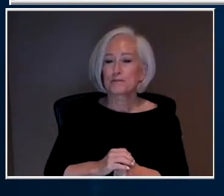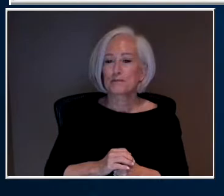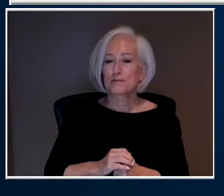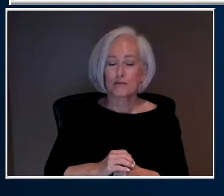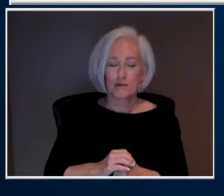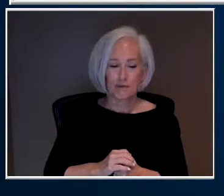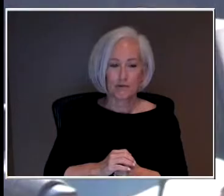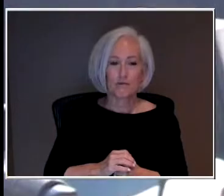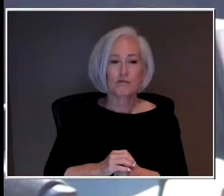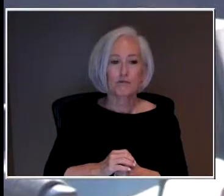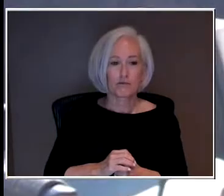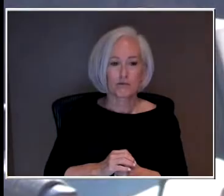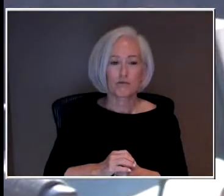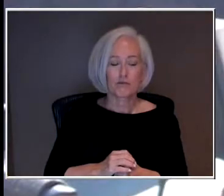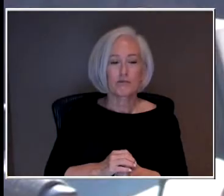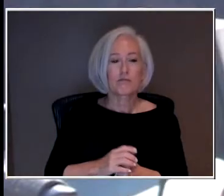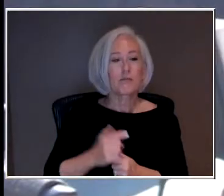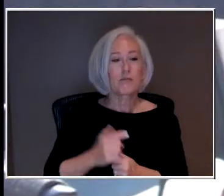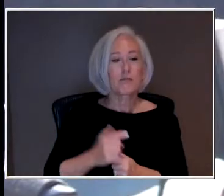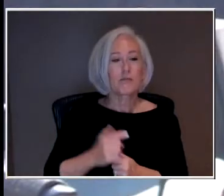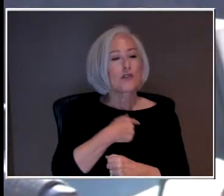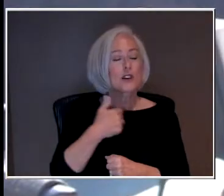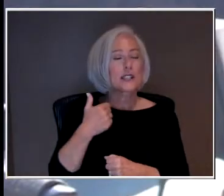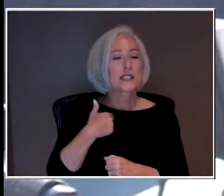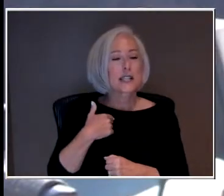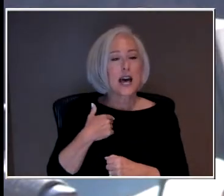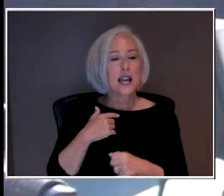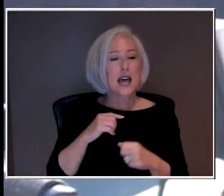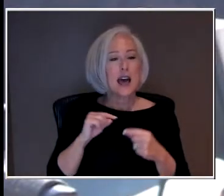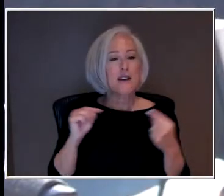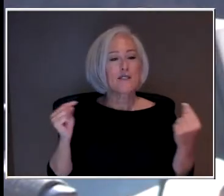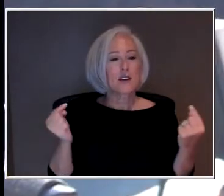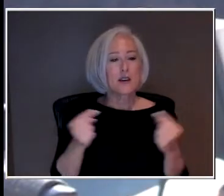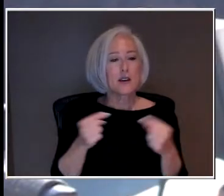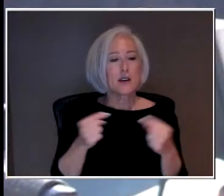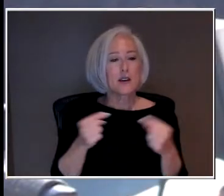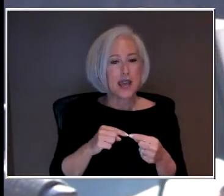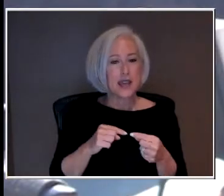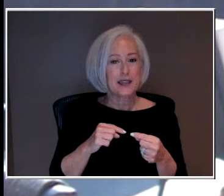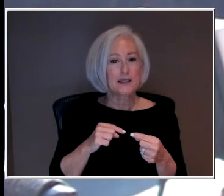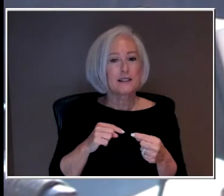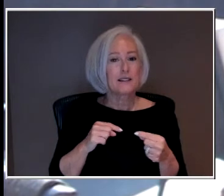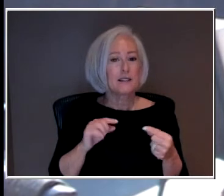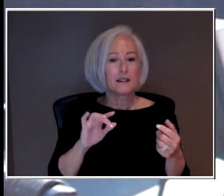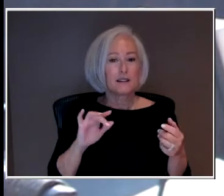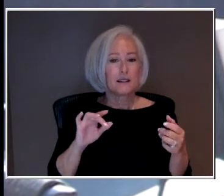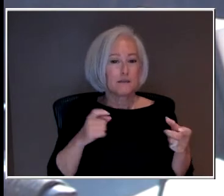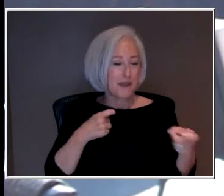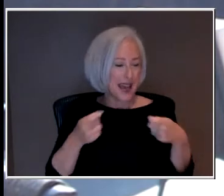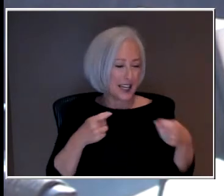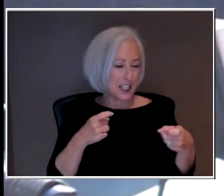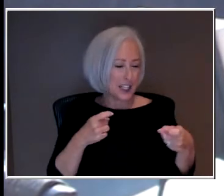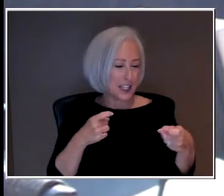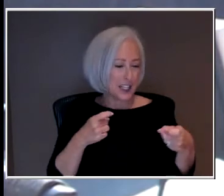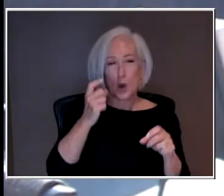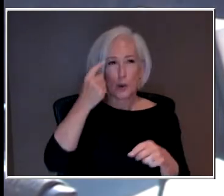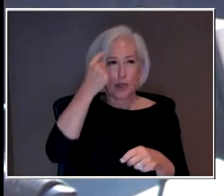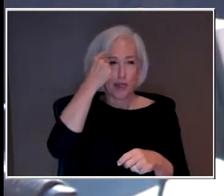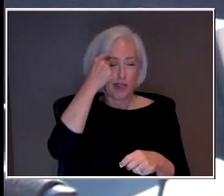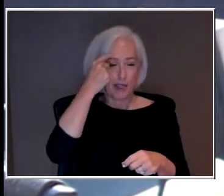when those of us that do pain management or interventional pain management, we don't really look at it that a patient has